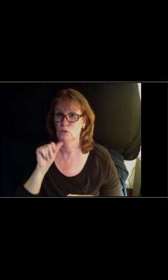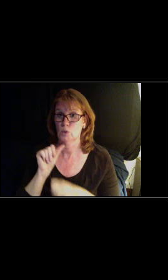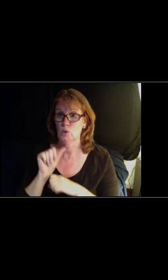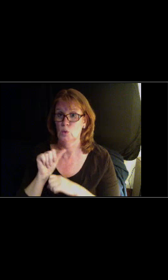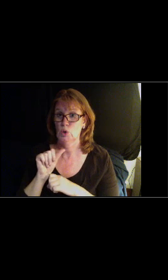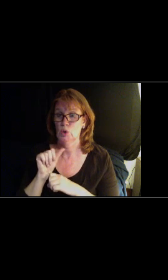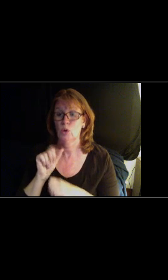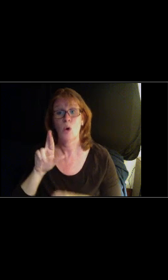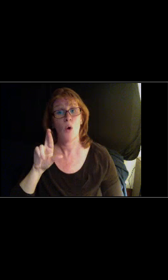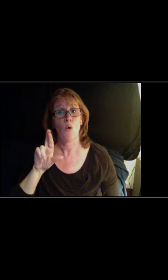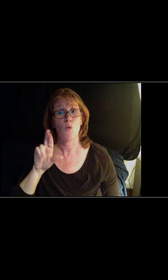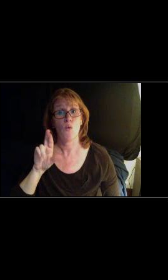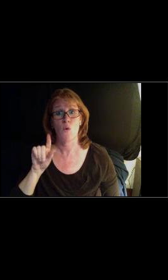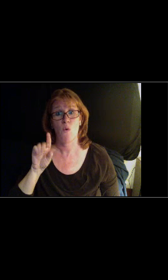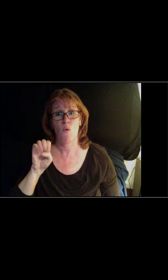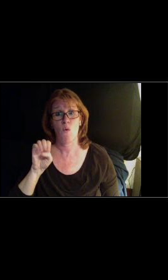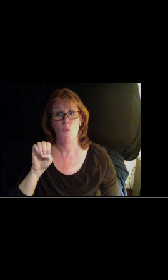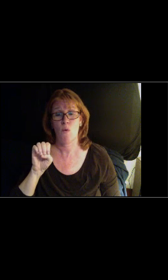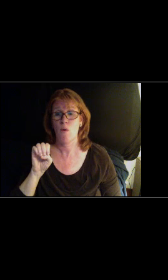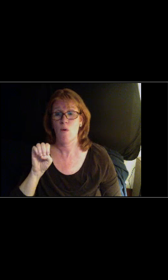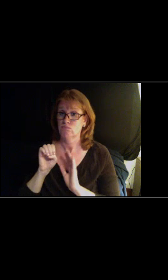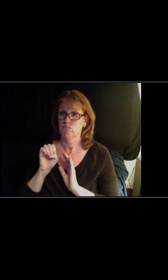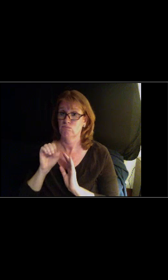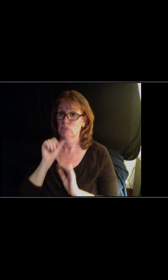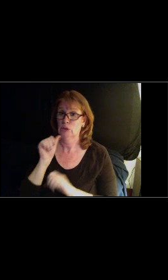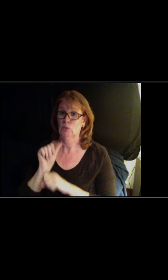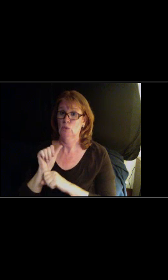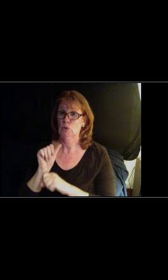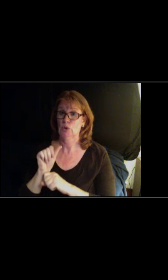So the metaphor is not working.